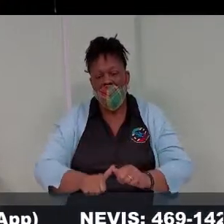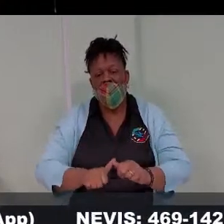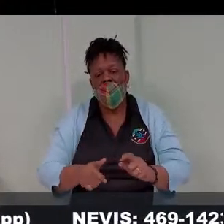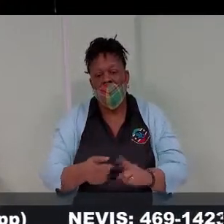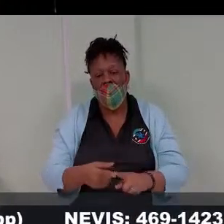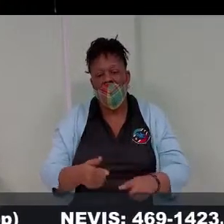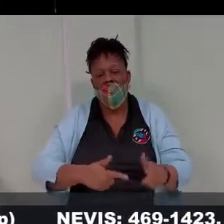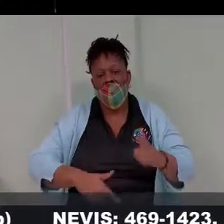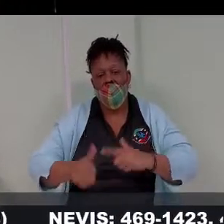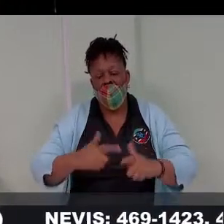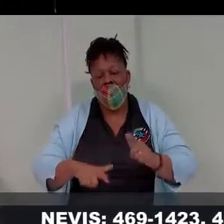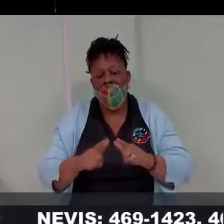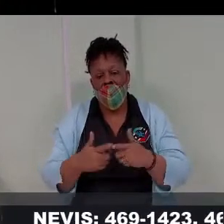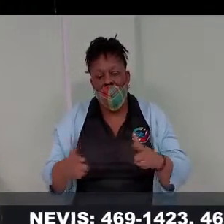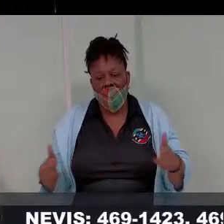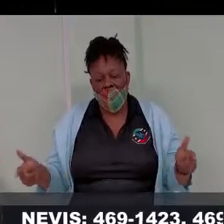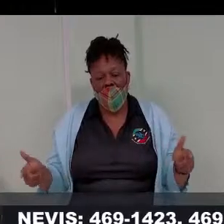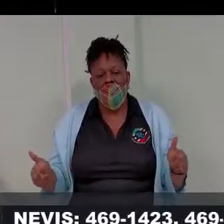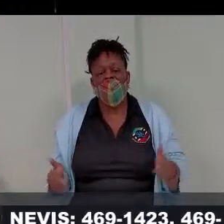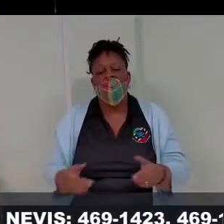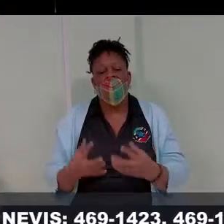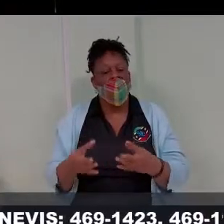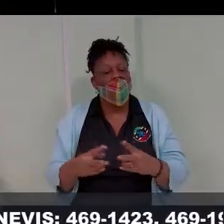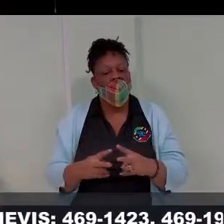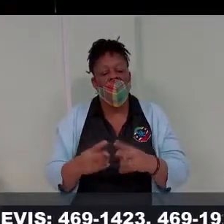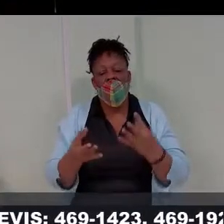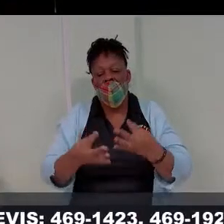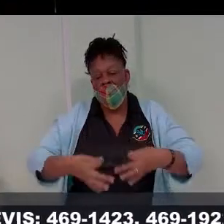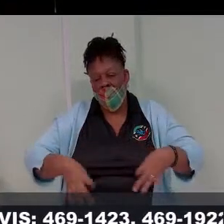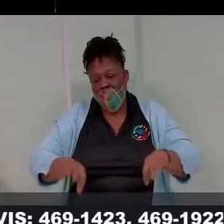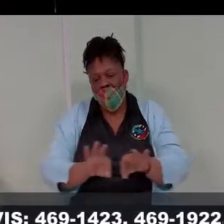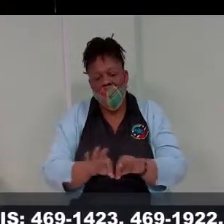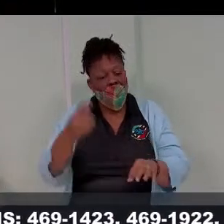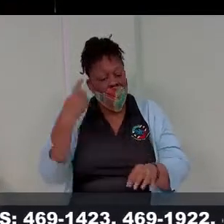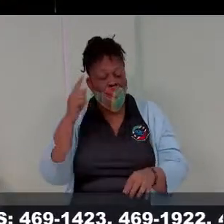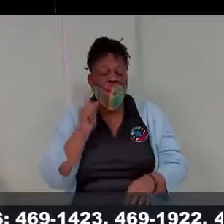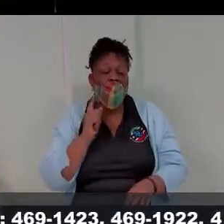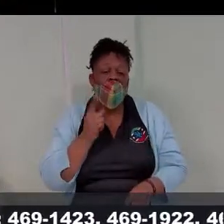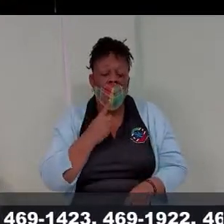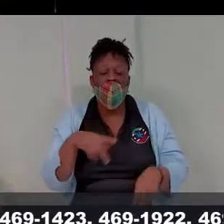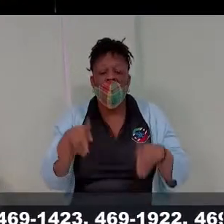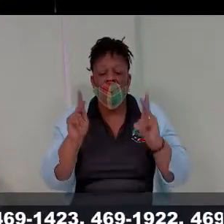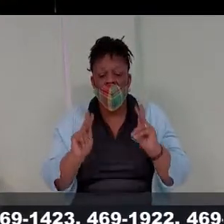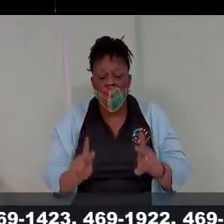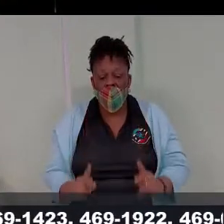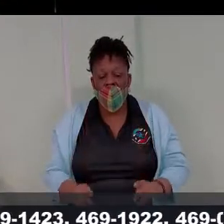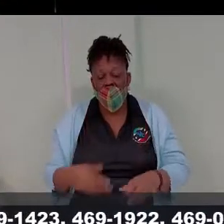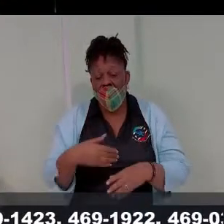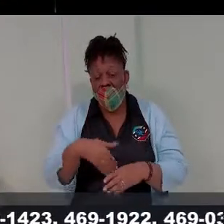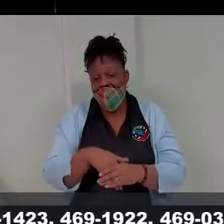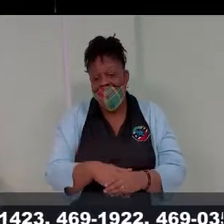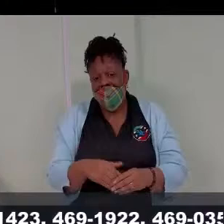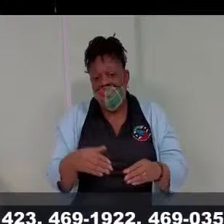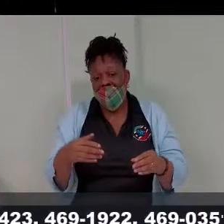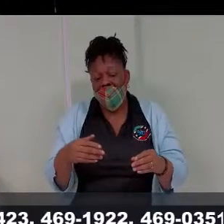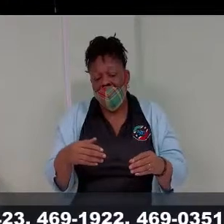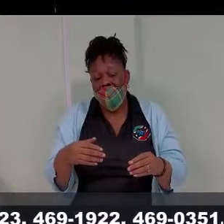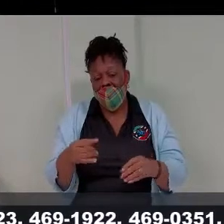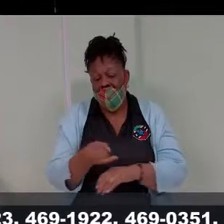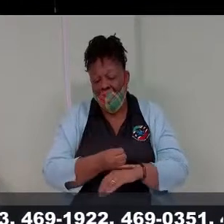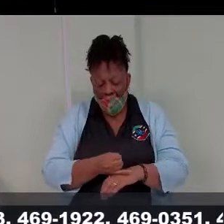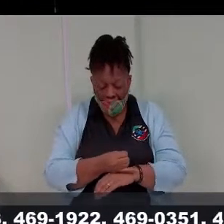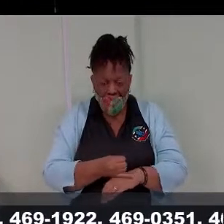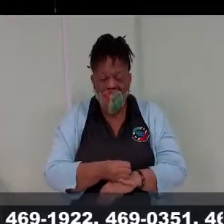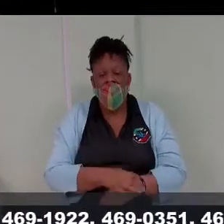sign language. That is very, very important for a very special population among us.